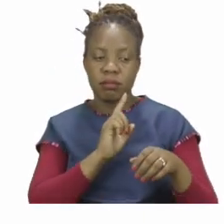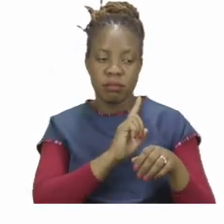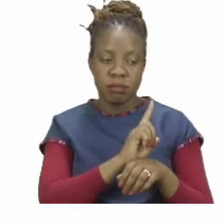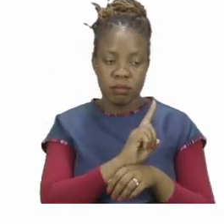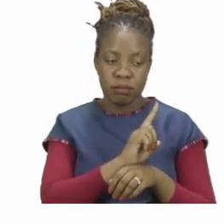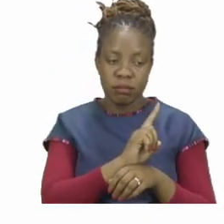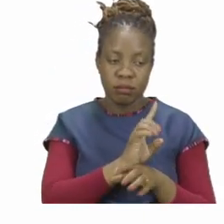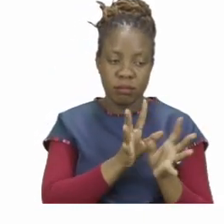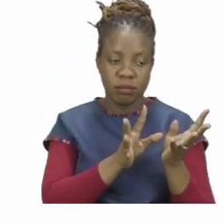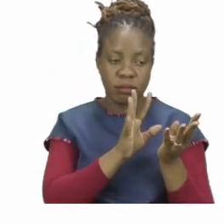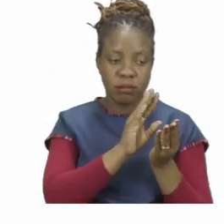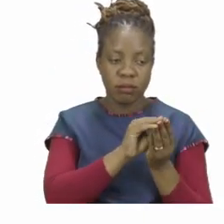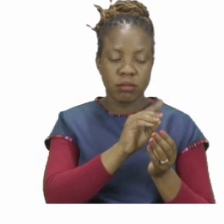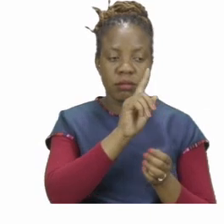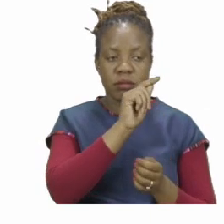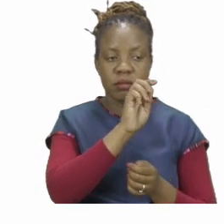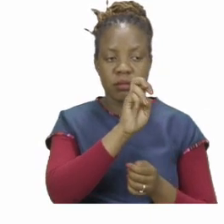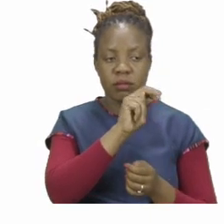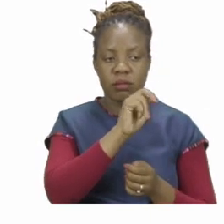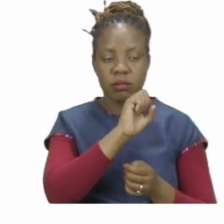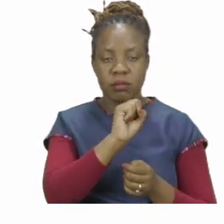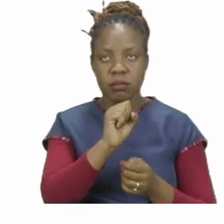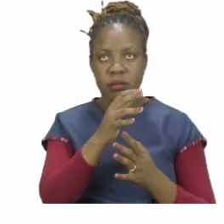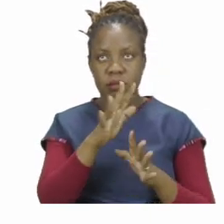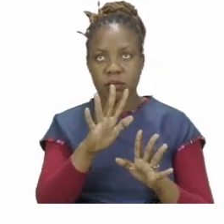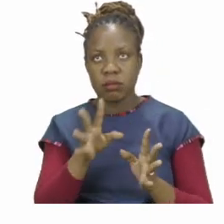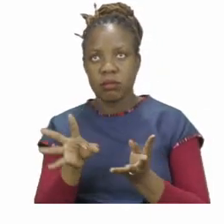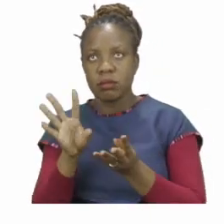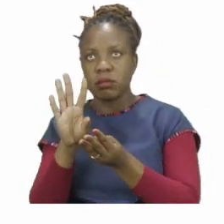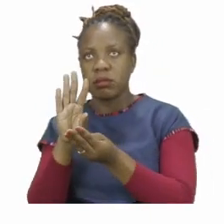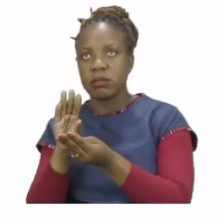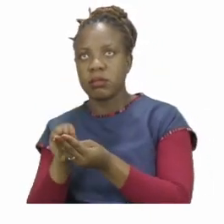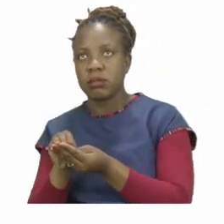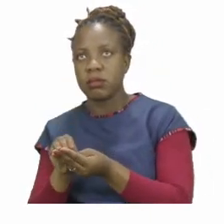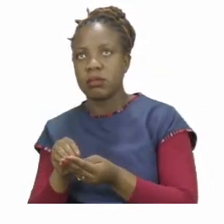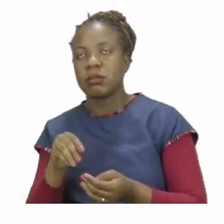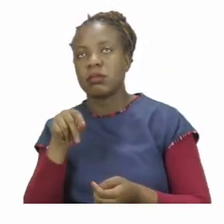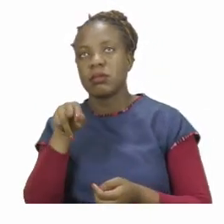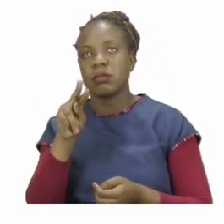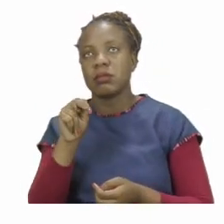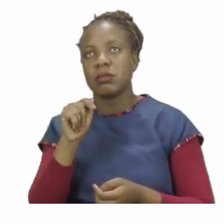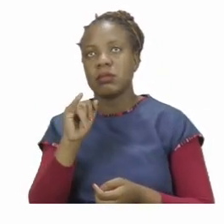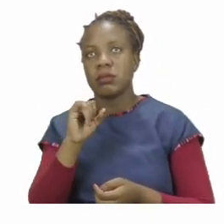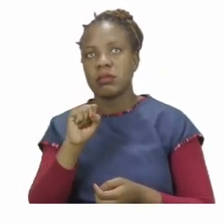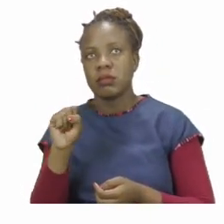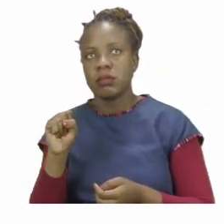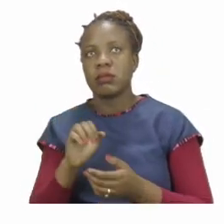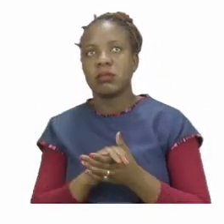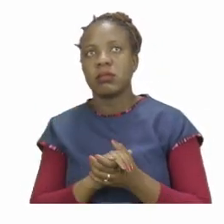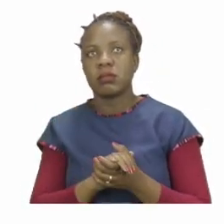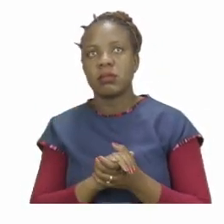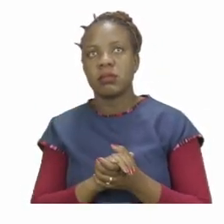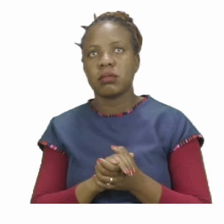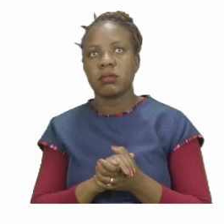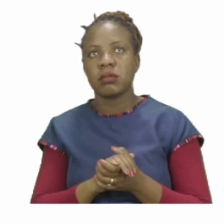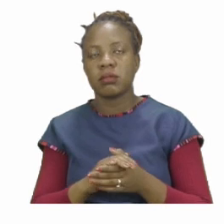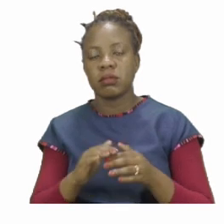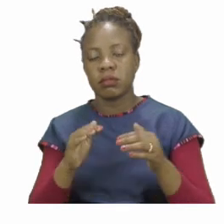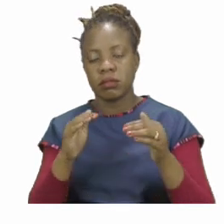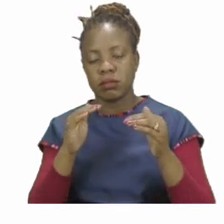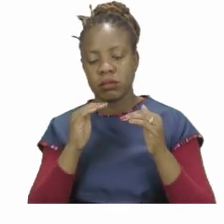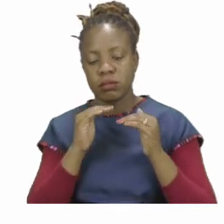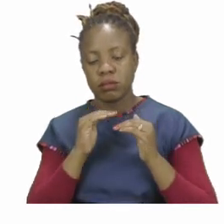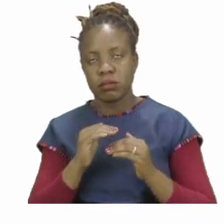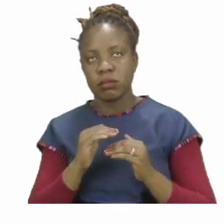your units. And then step 3, you will now add the total of the tens and